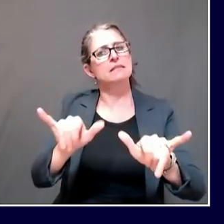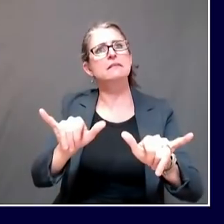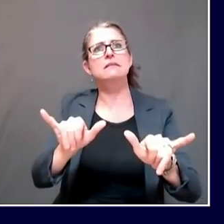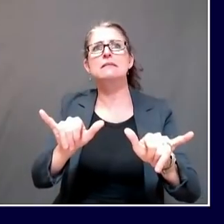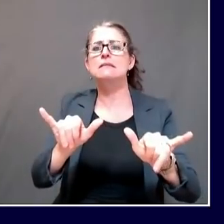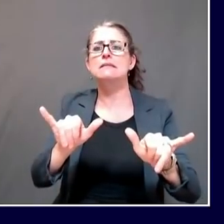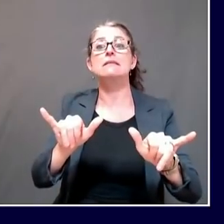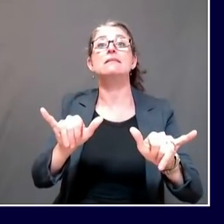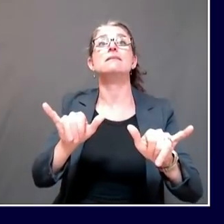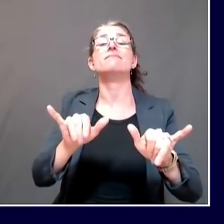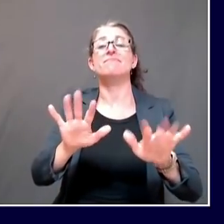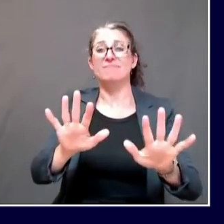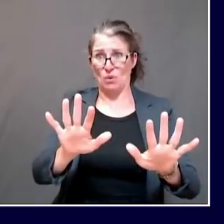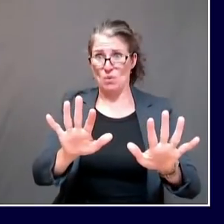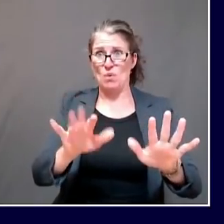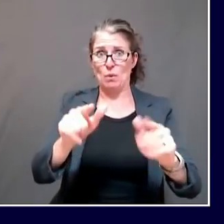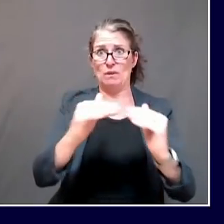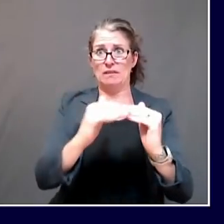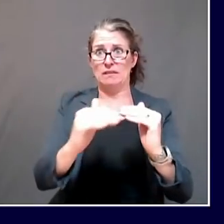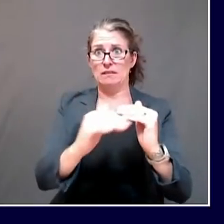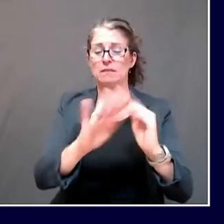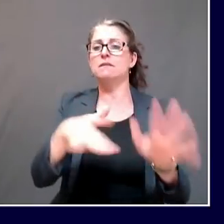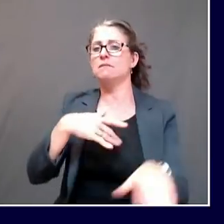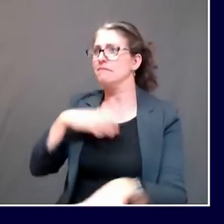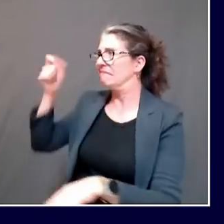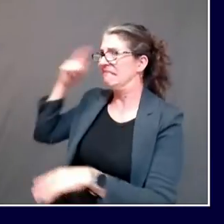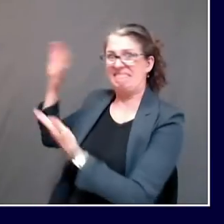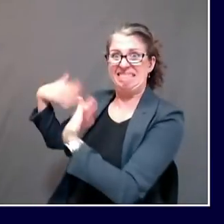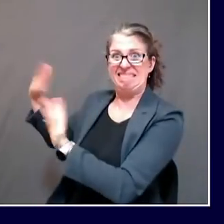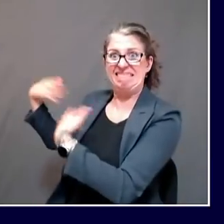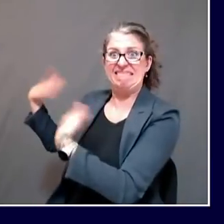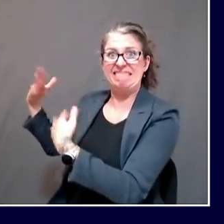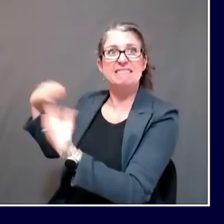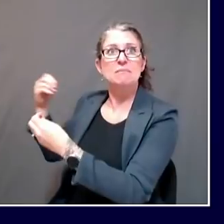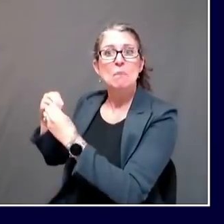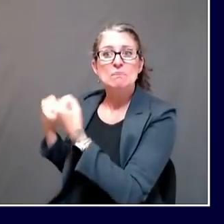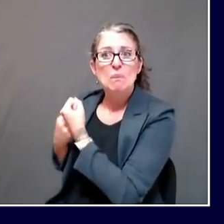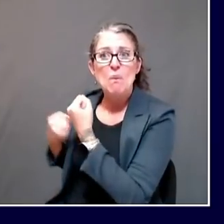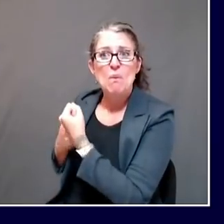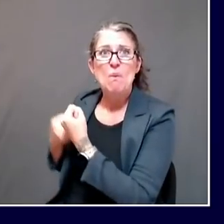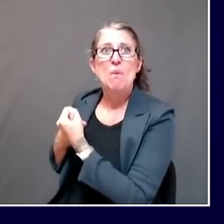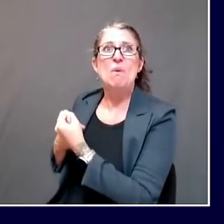a full economic recovery for our state, for our country.